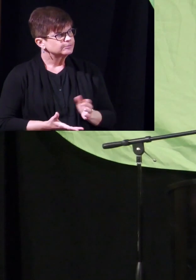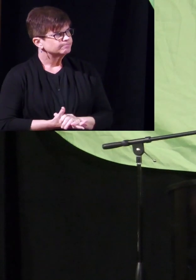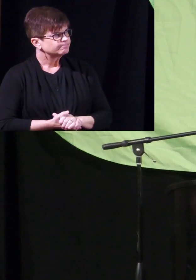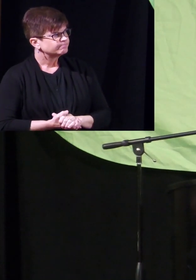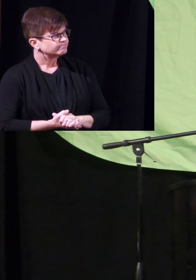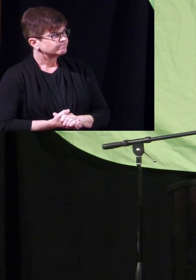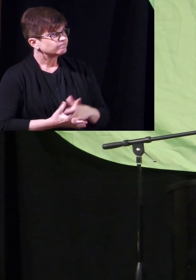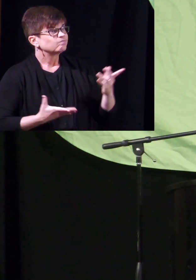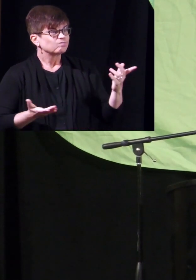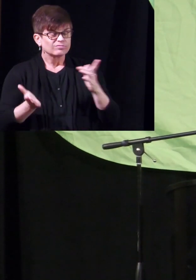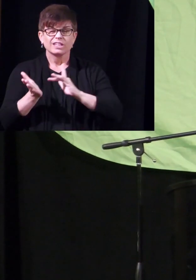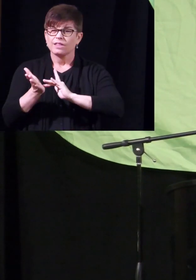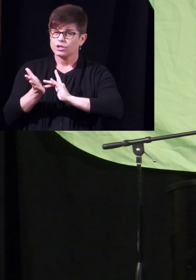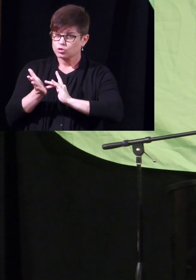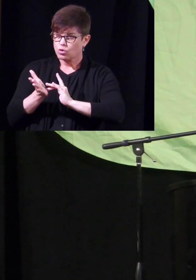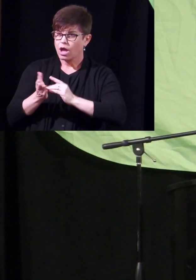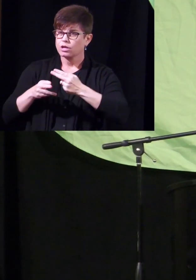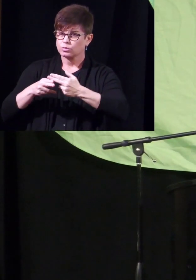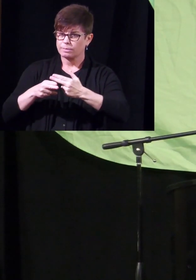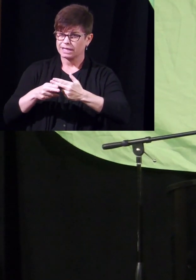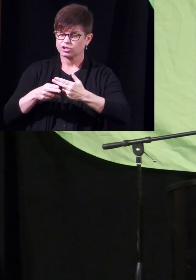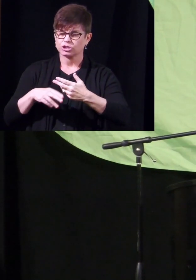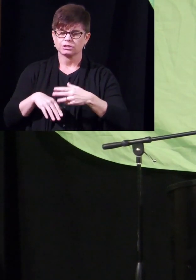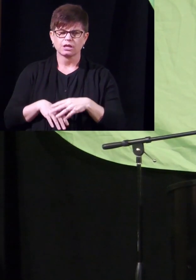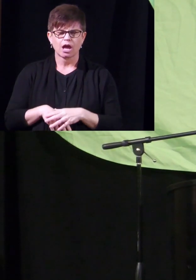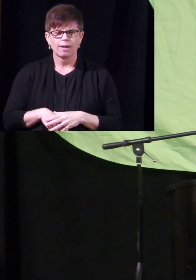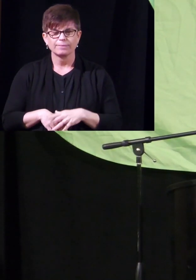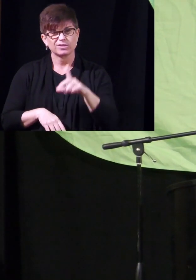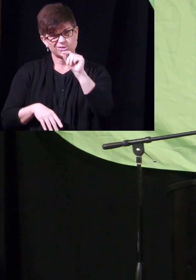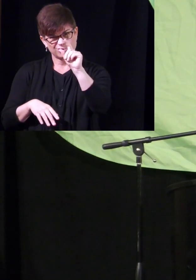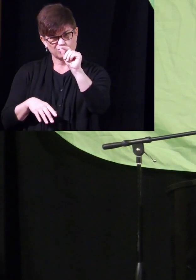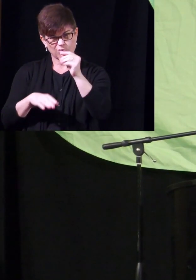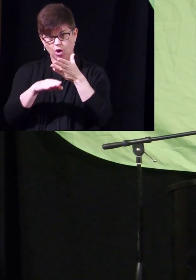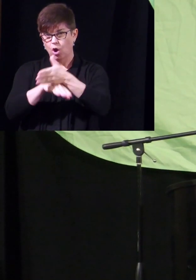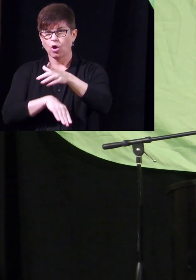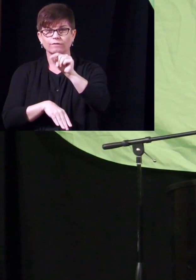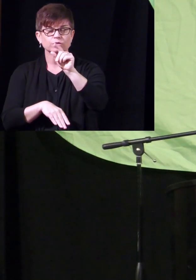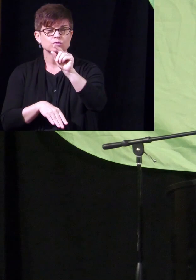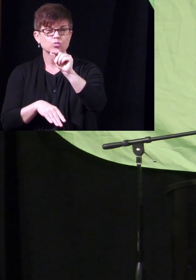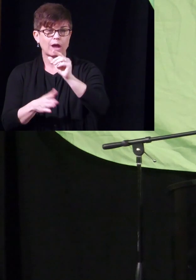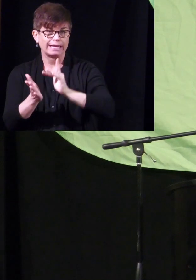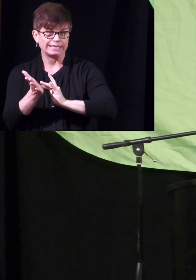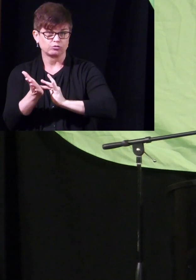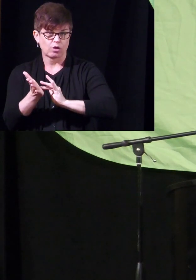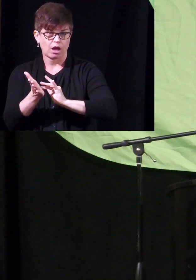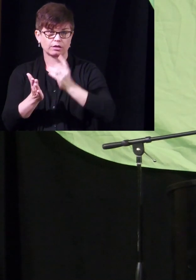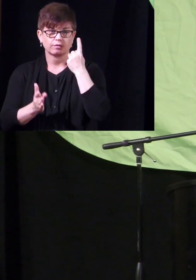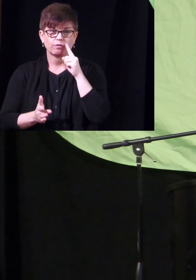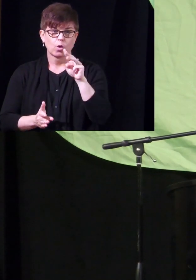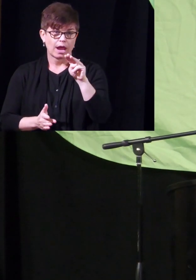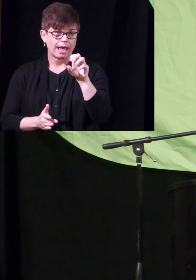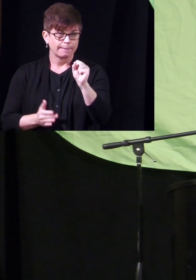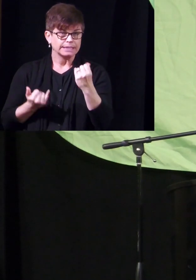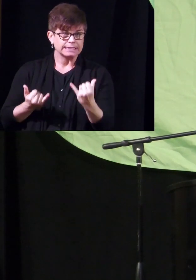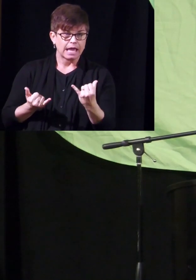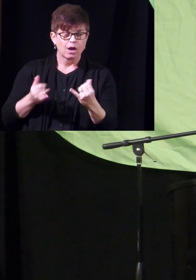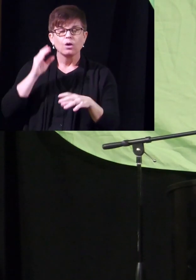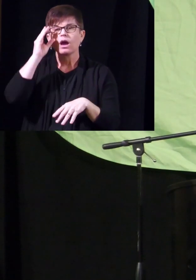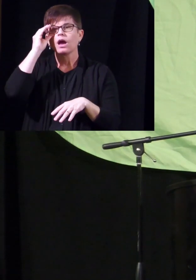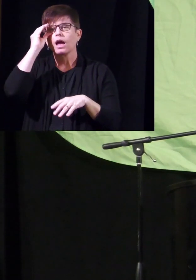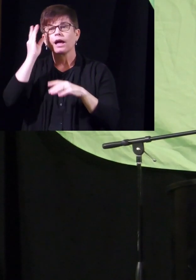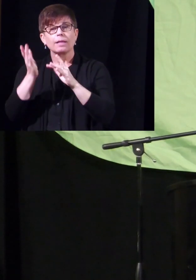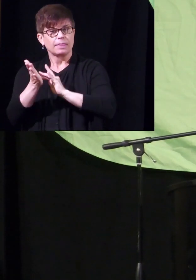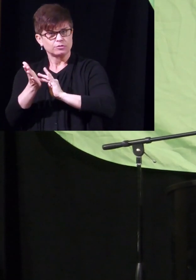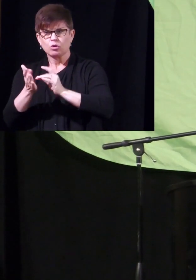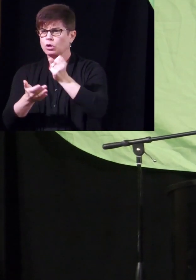of the drugs, we mentioned that there's over 20 drugs, if you count all the generics and everything, for MS now. And these drugs are all